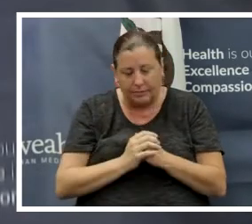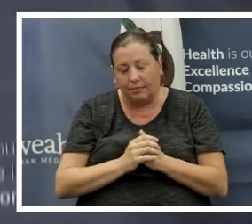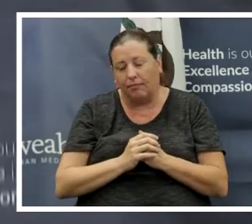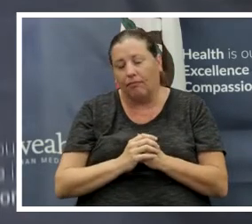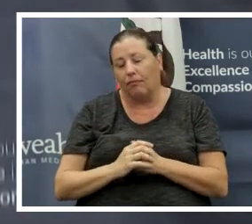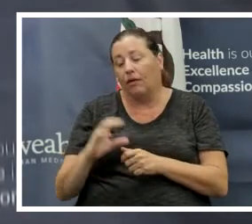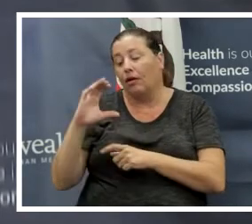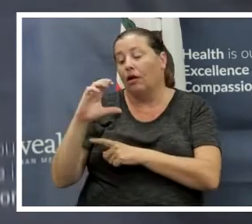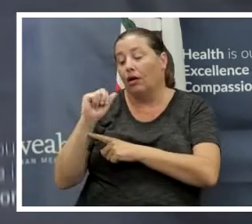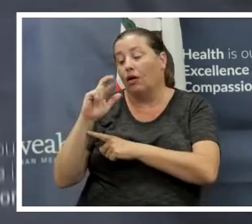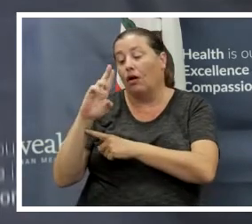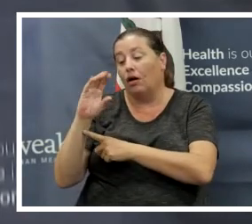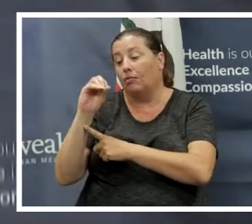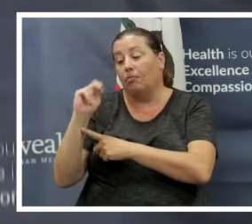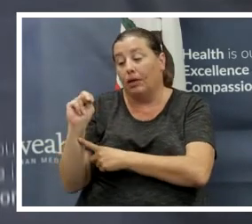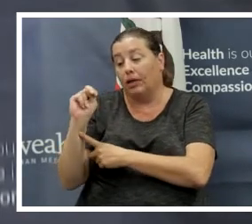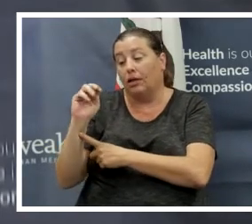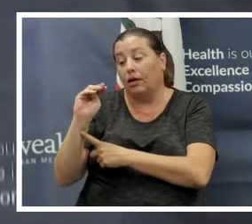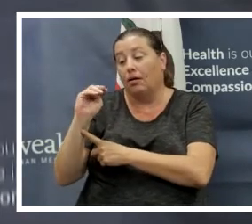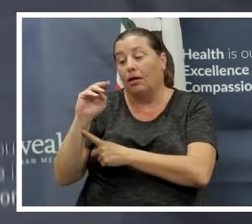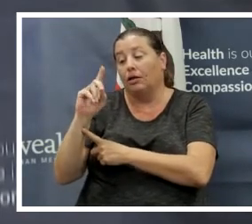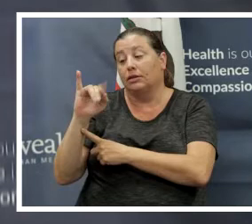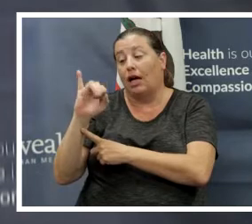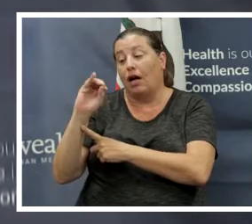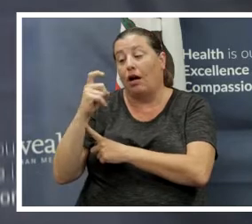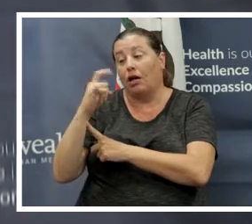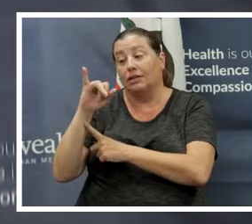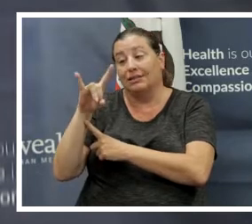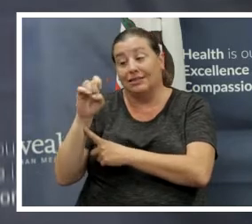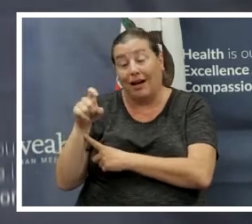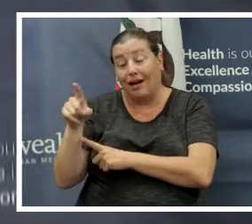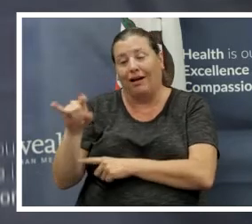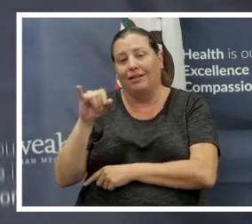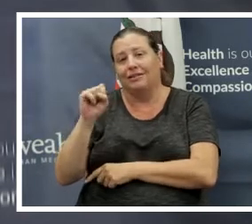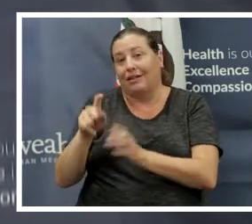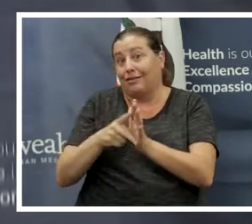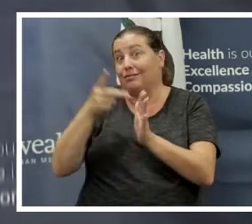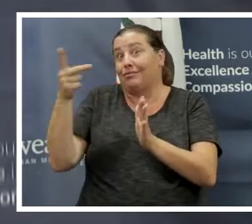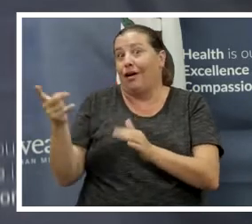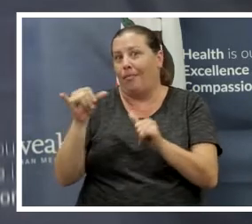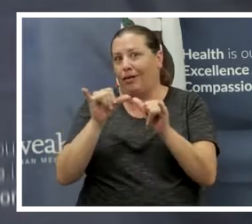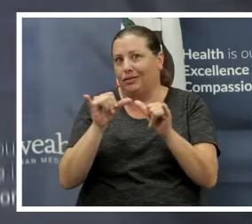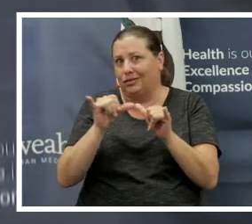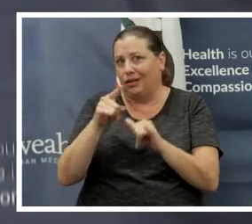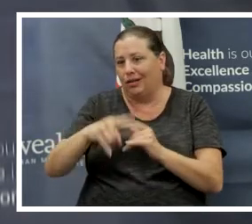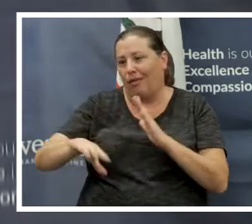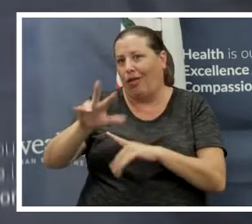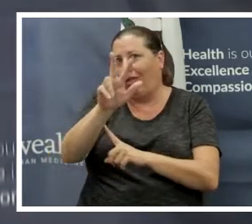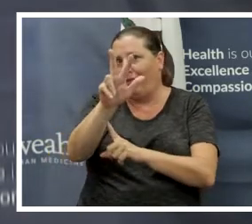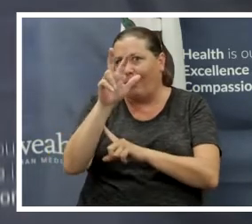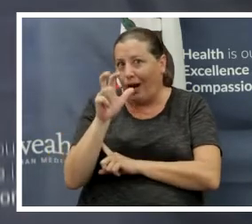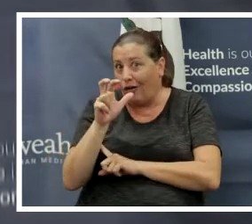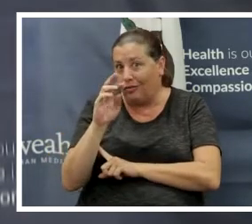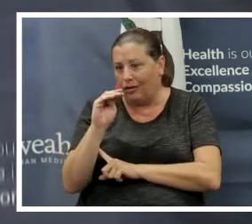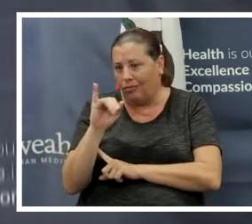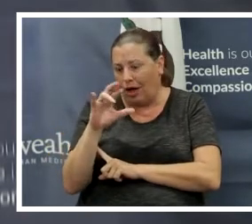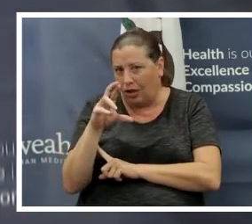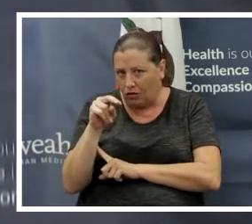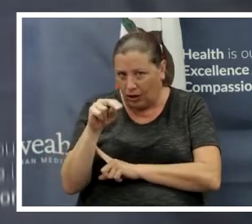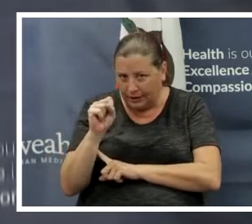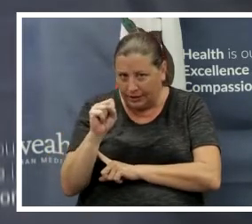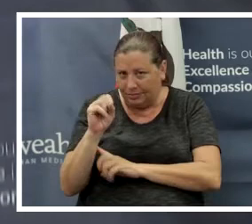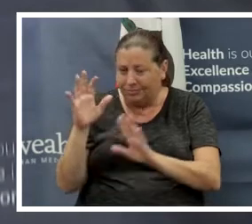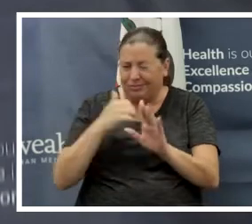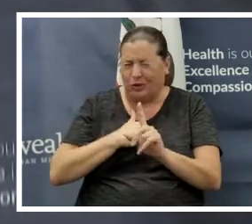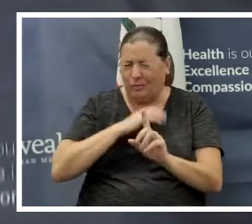is about double the size. It's about 300 microns. Still easy to go through. That's still,